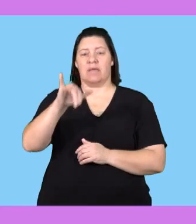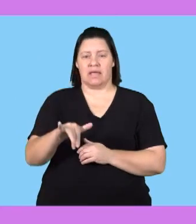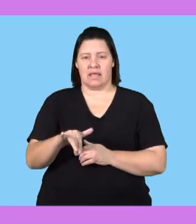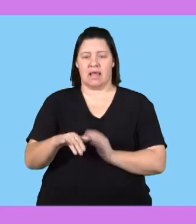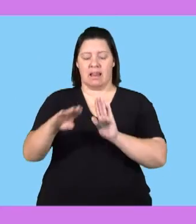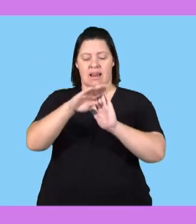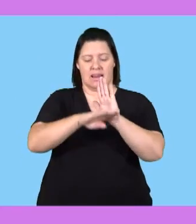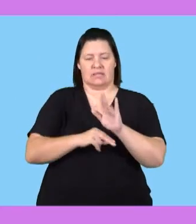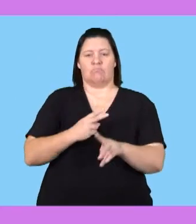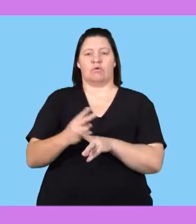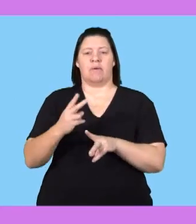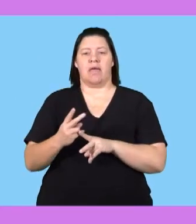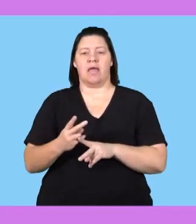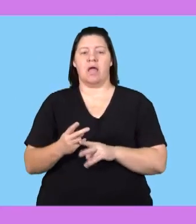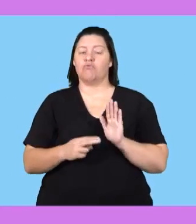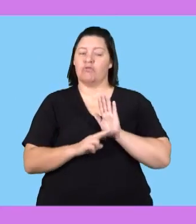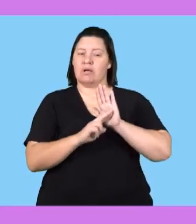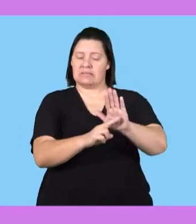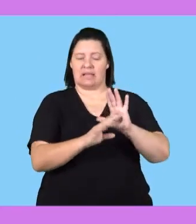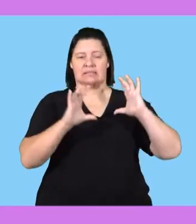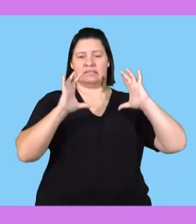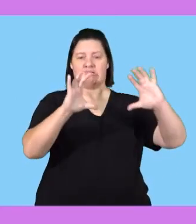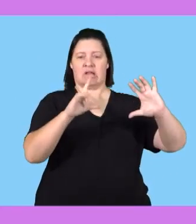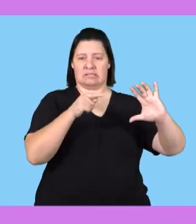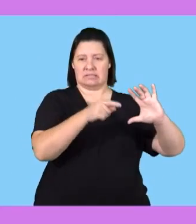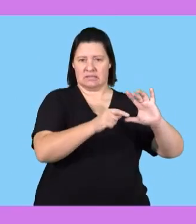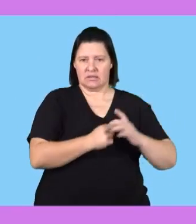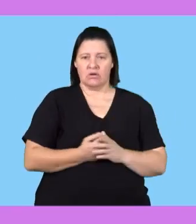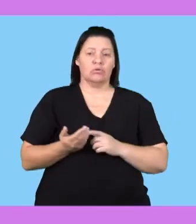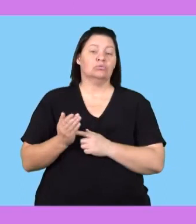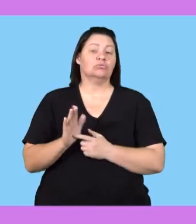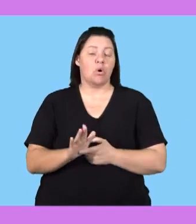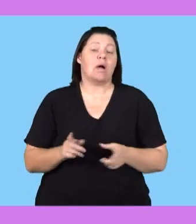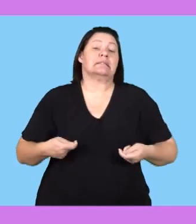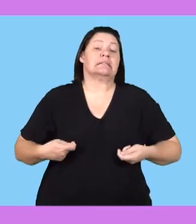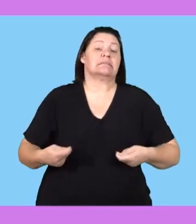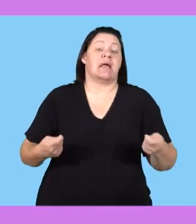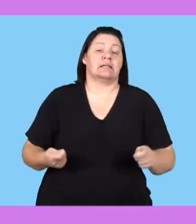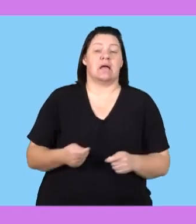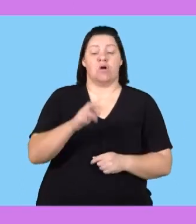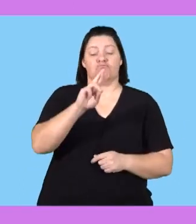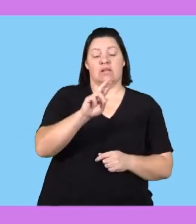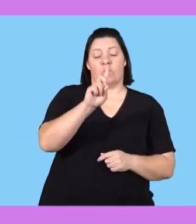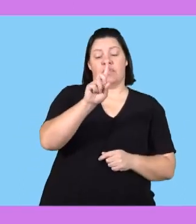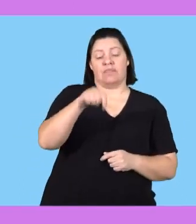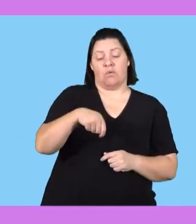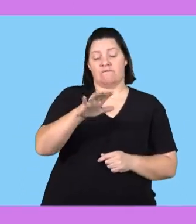Ruby prepared a list represented on the pie chart to indicate how she spends